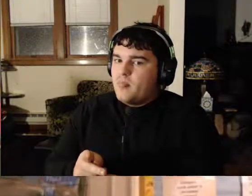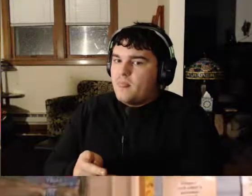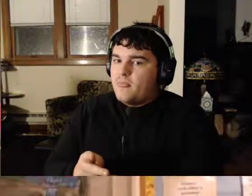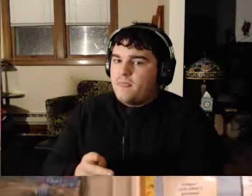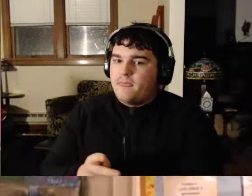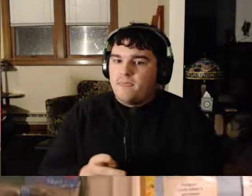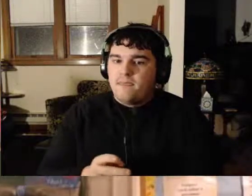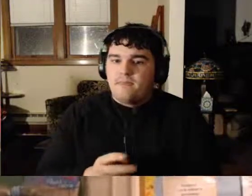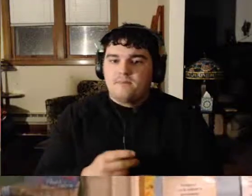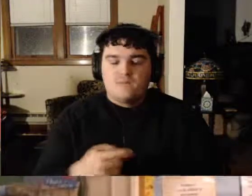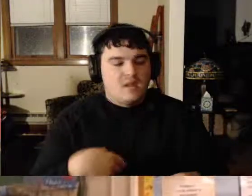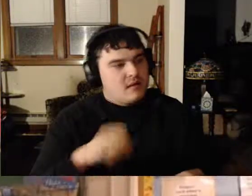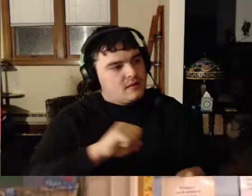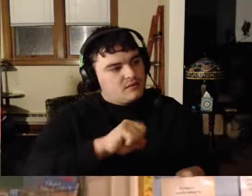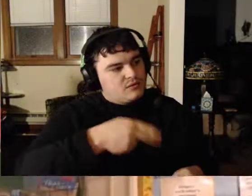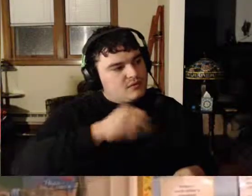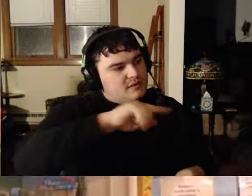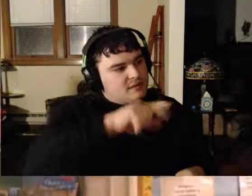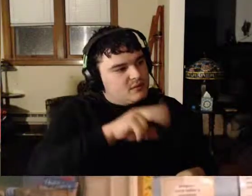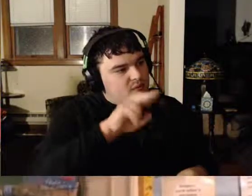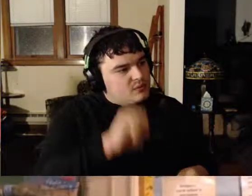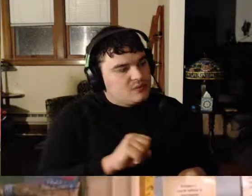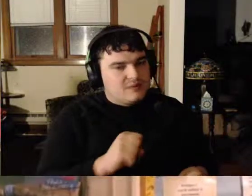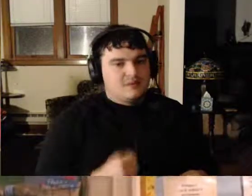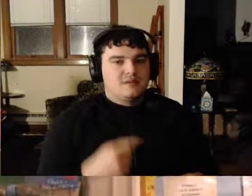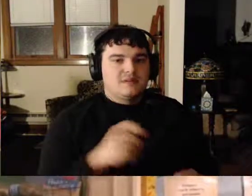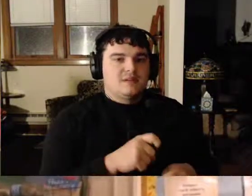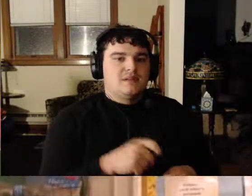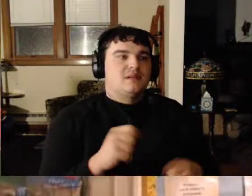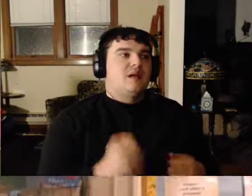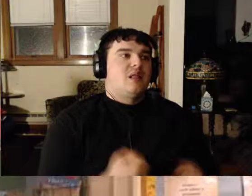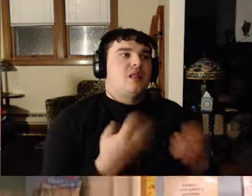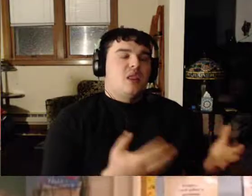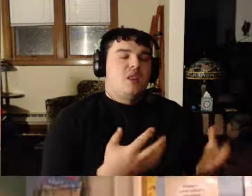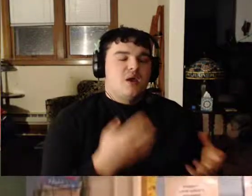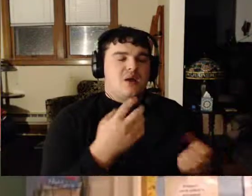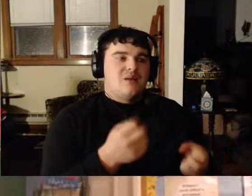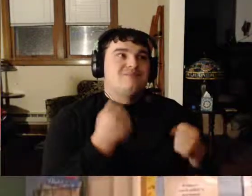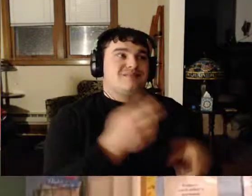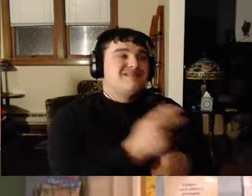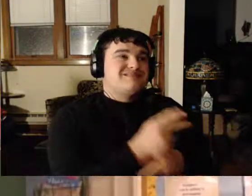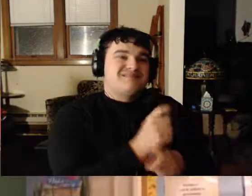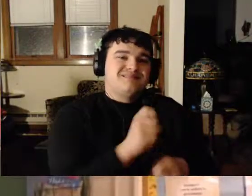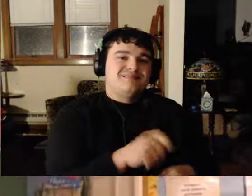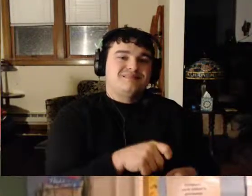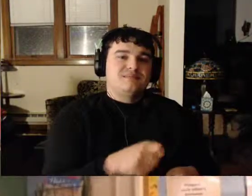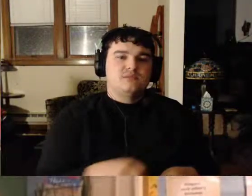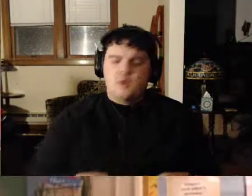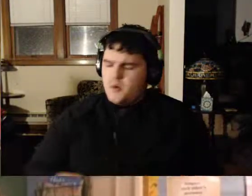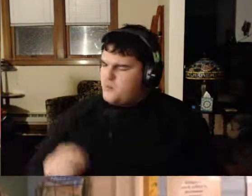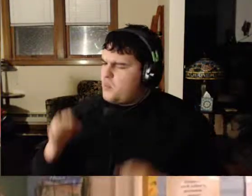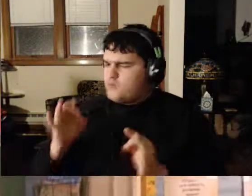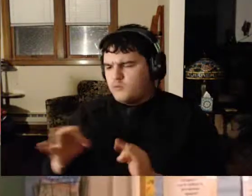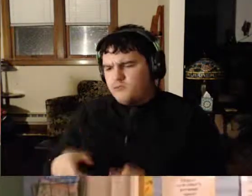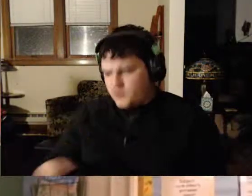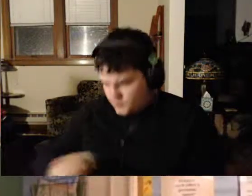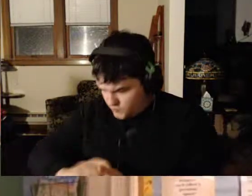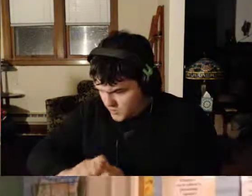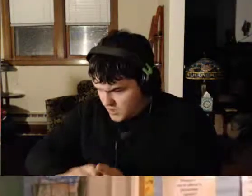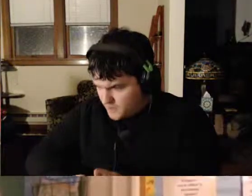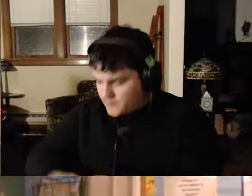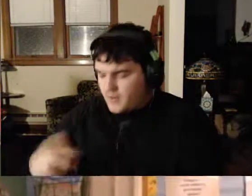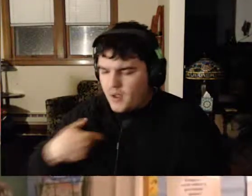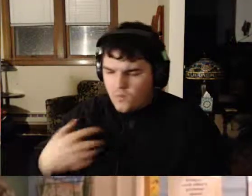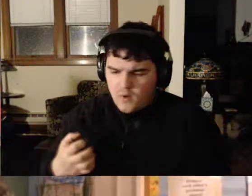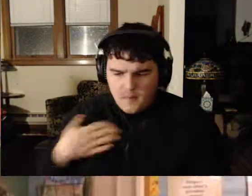Shih Tzus have a lot of care. Okay, then that's what you write. See, that's right there, part of your question. I want